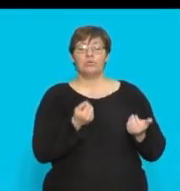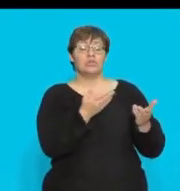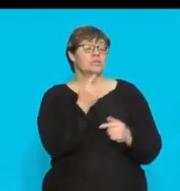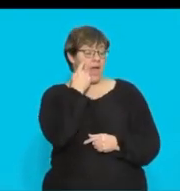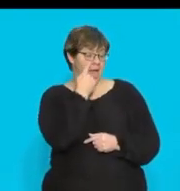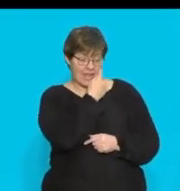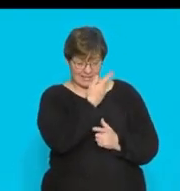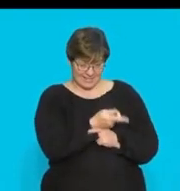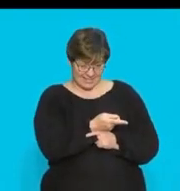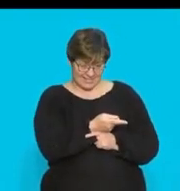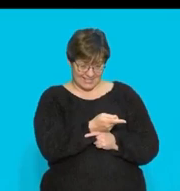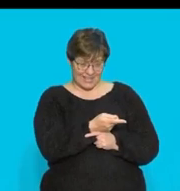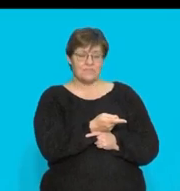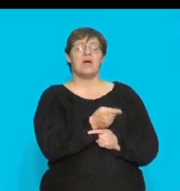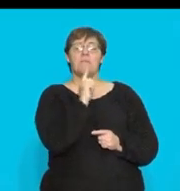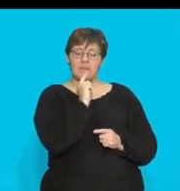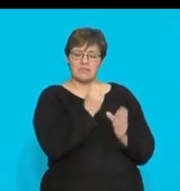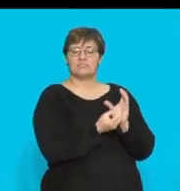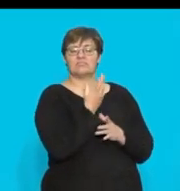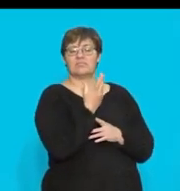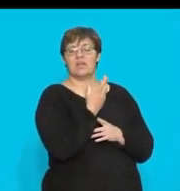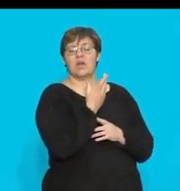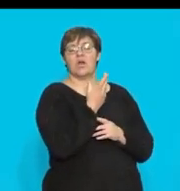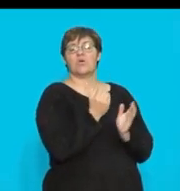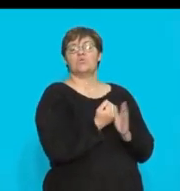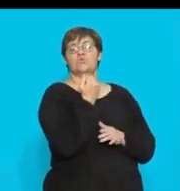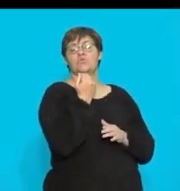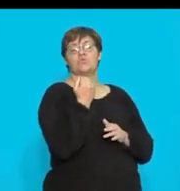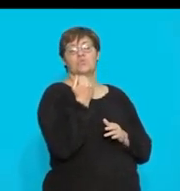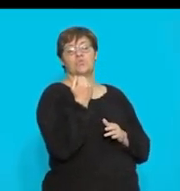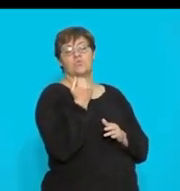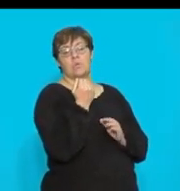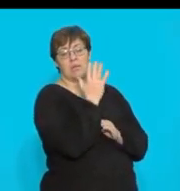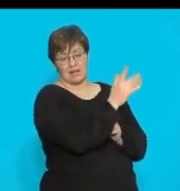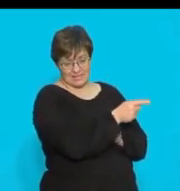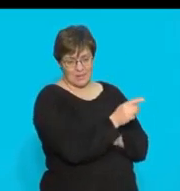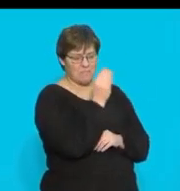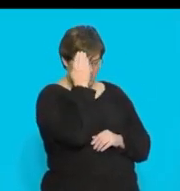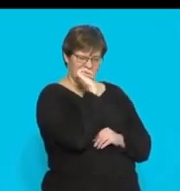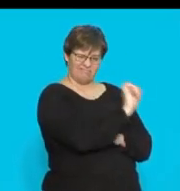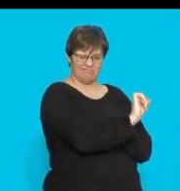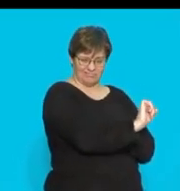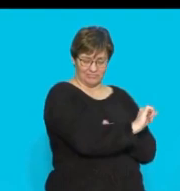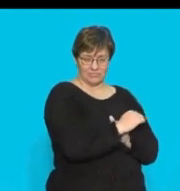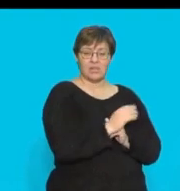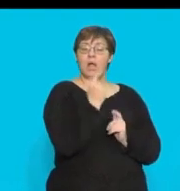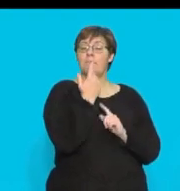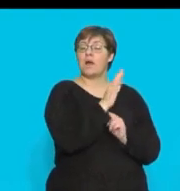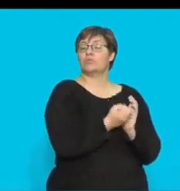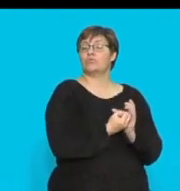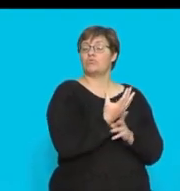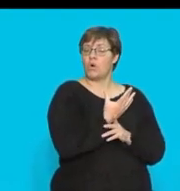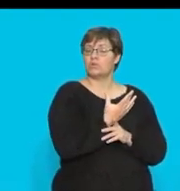eyes, which then grow into new plants. So we know asexual reproduction. The plant grows an